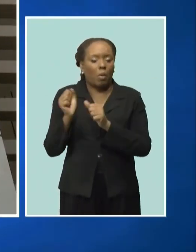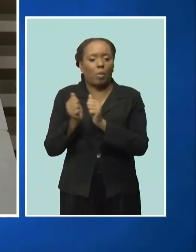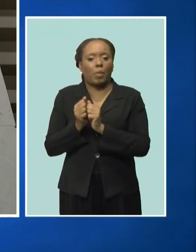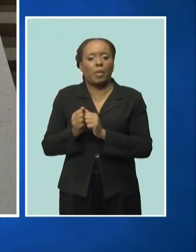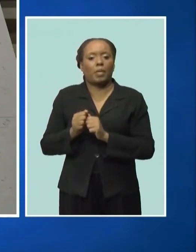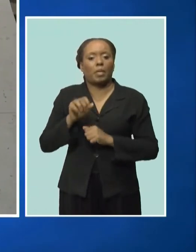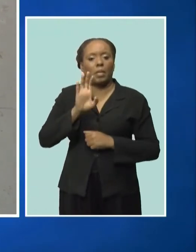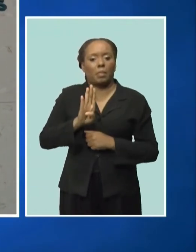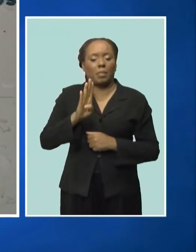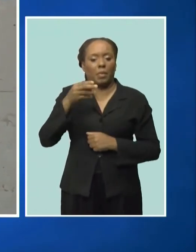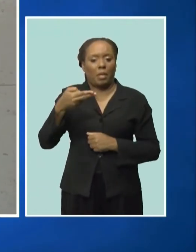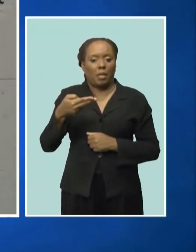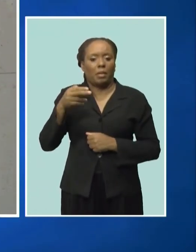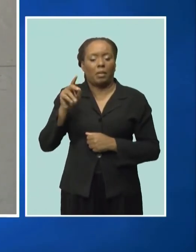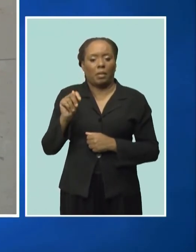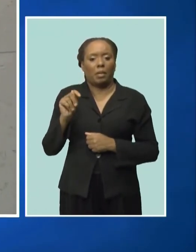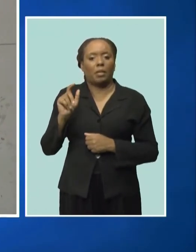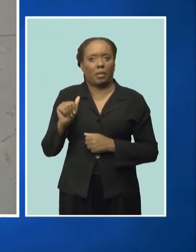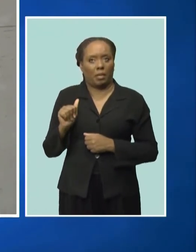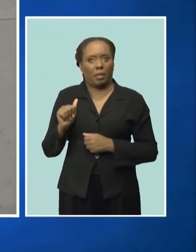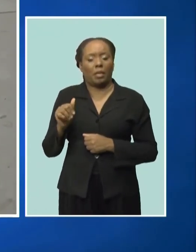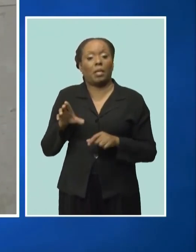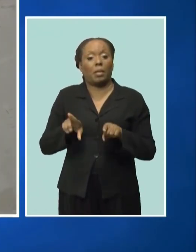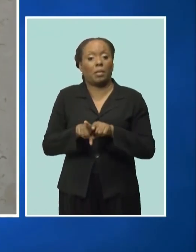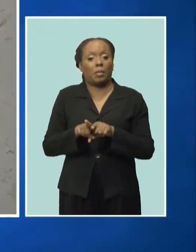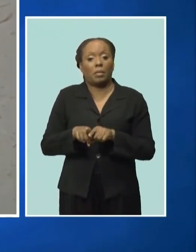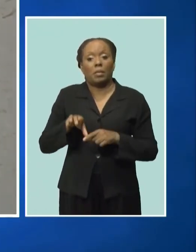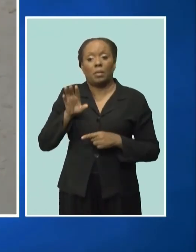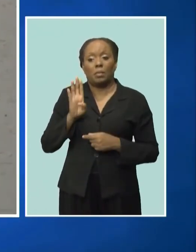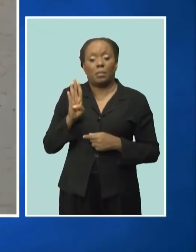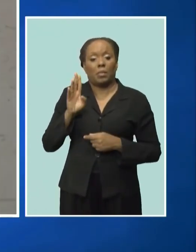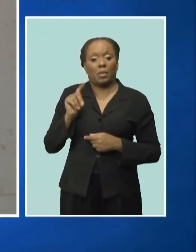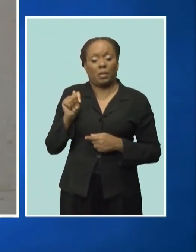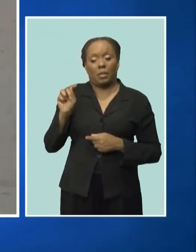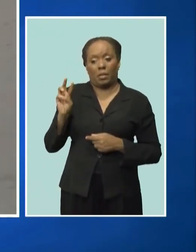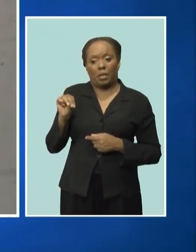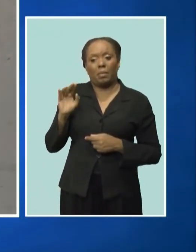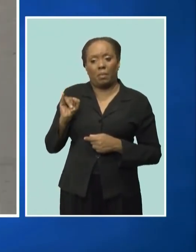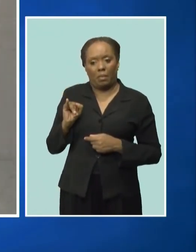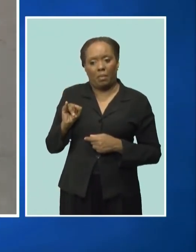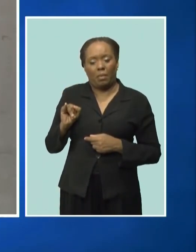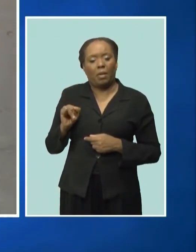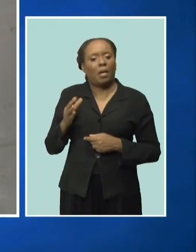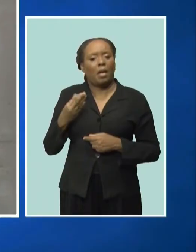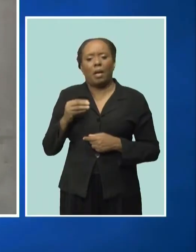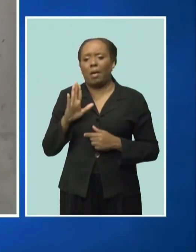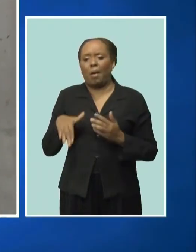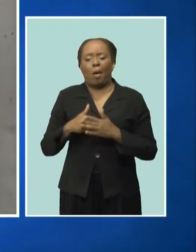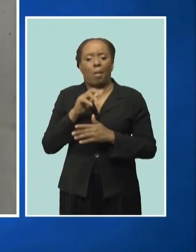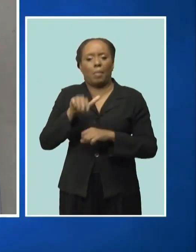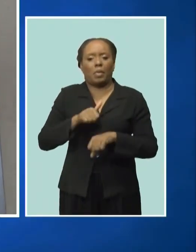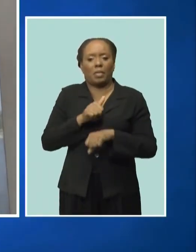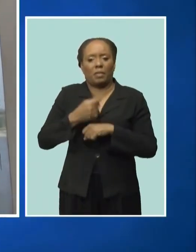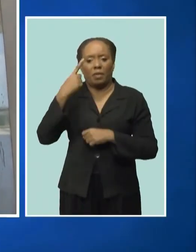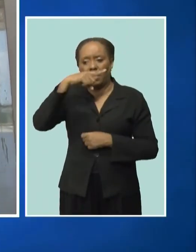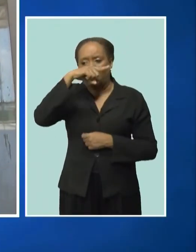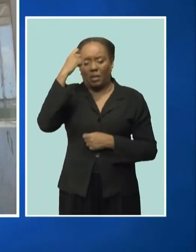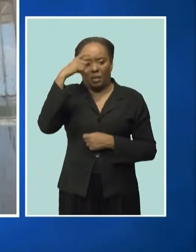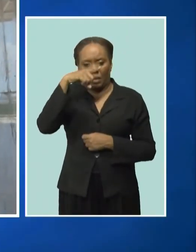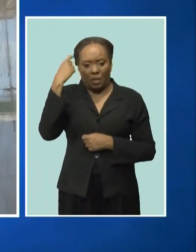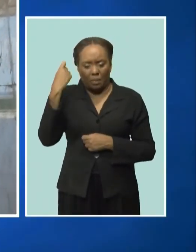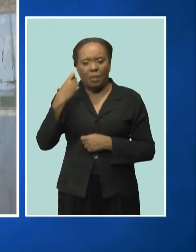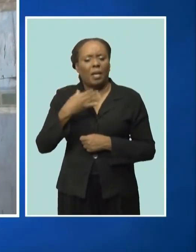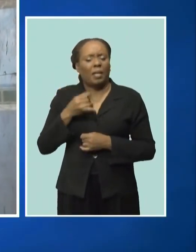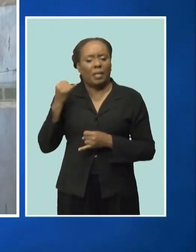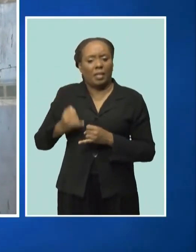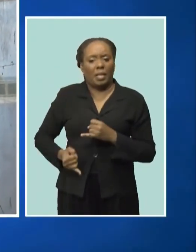Hotel and Tourism Association, as well as the Barbados Tourism Marketing Incorporated, and bookings for summer and the last quarter of